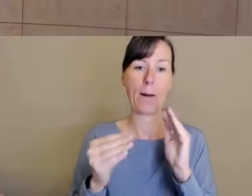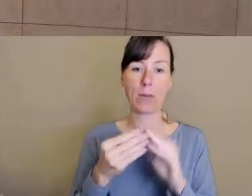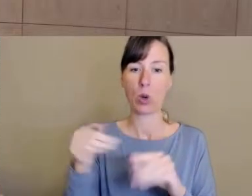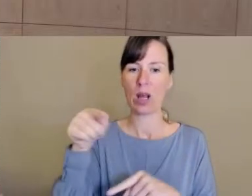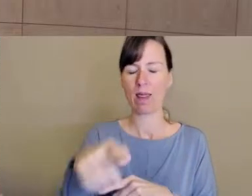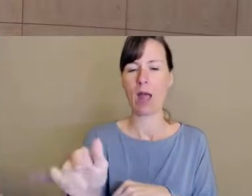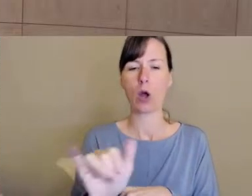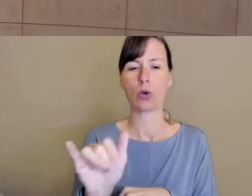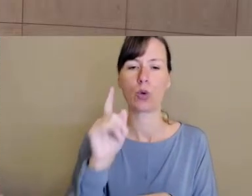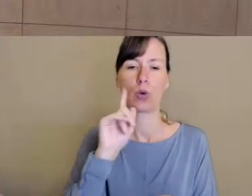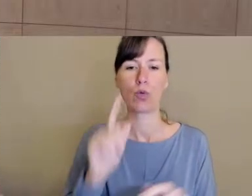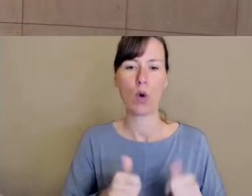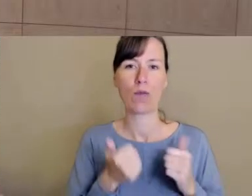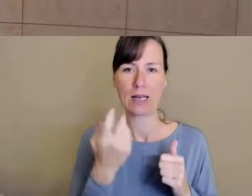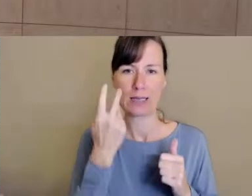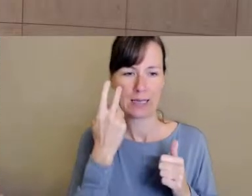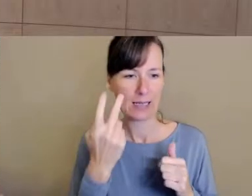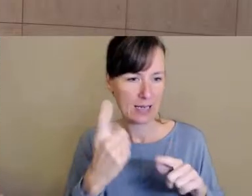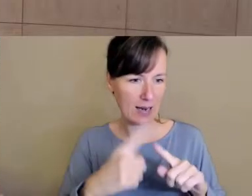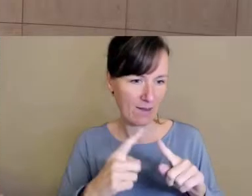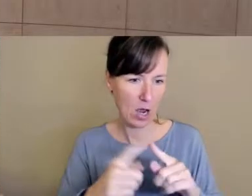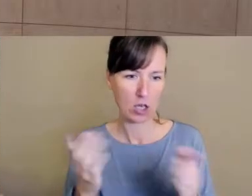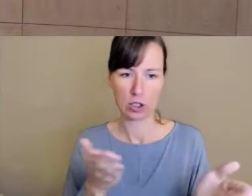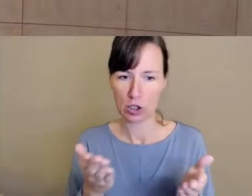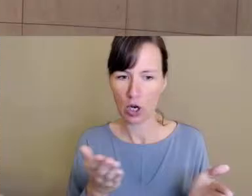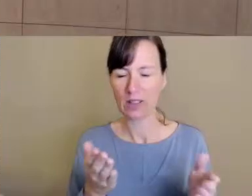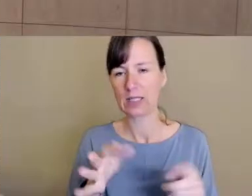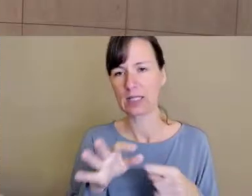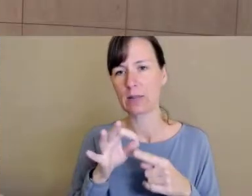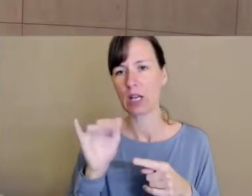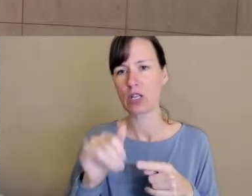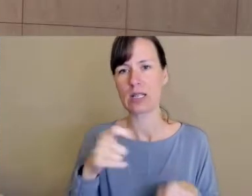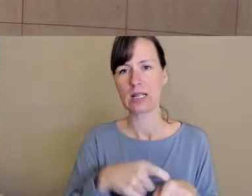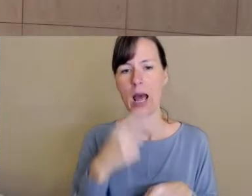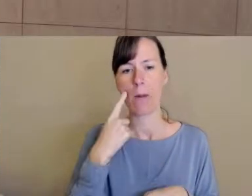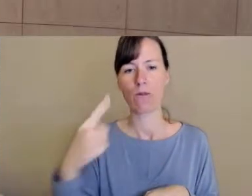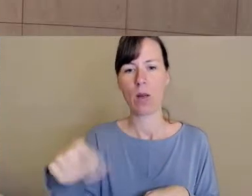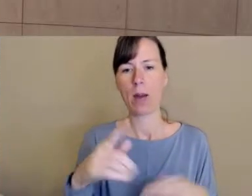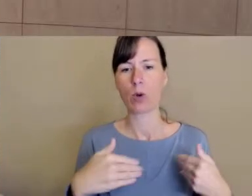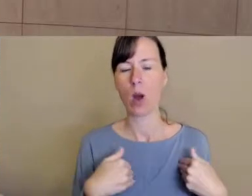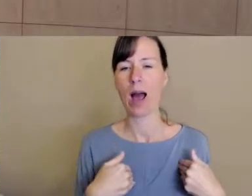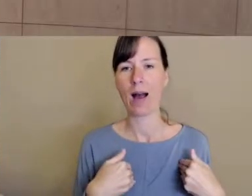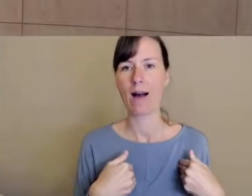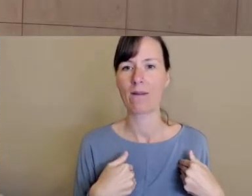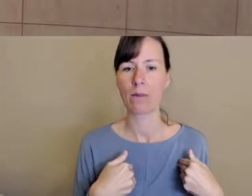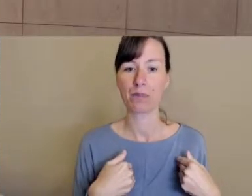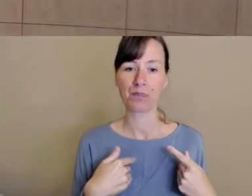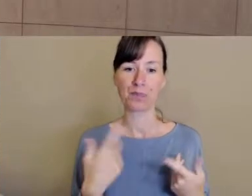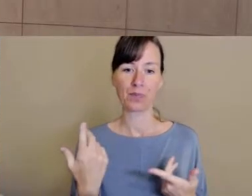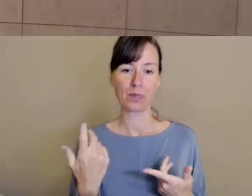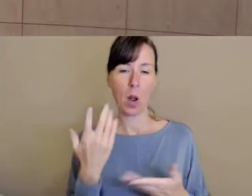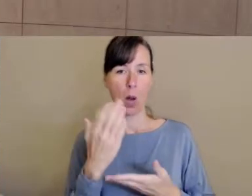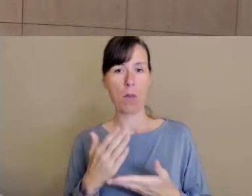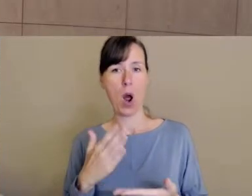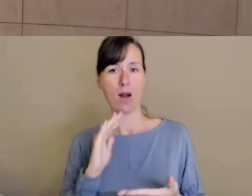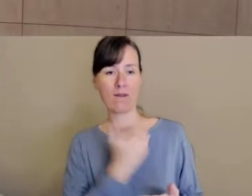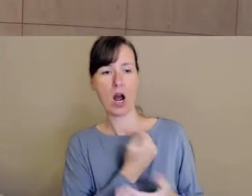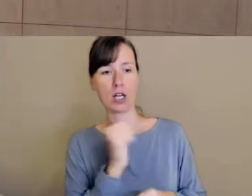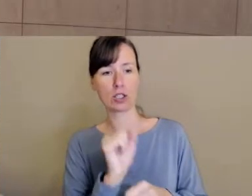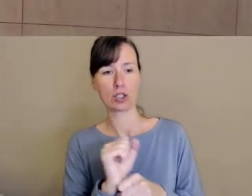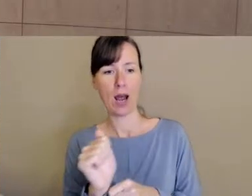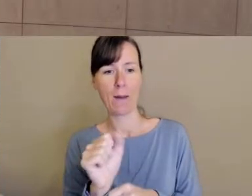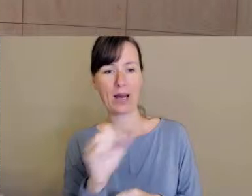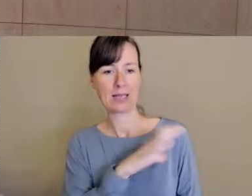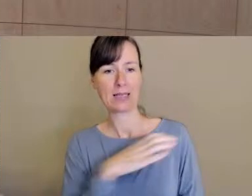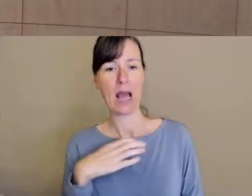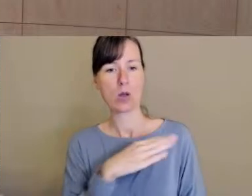to have. And as I mentioned several times before, part of our job as council members, in my opinion, is the level of